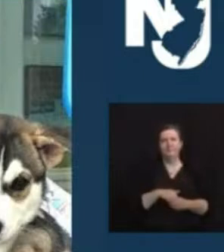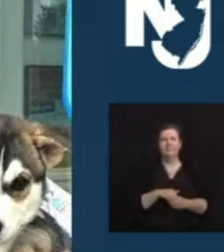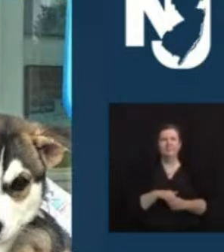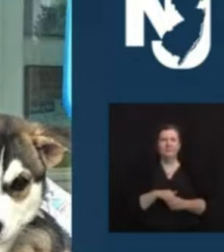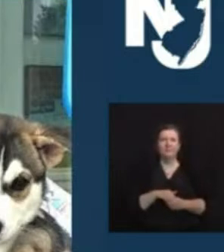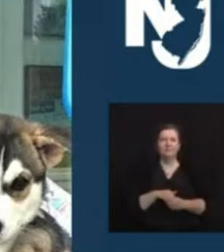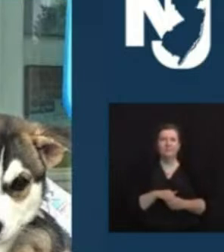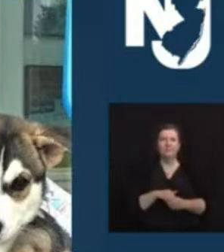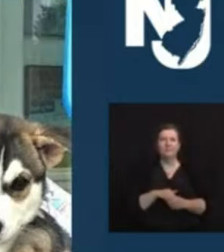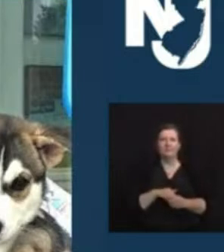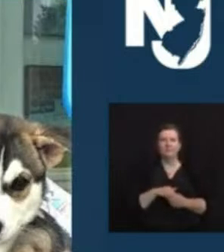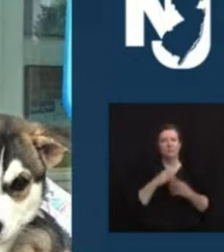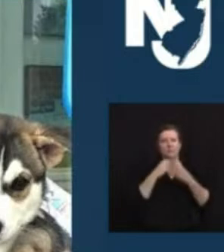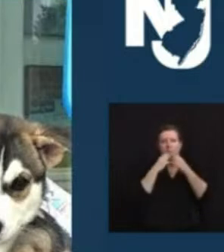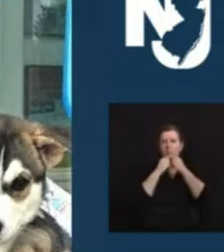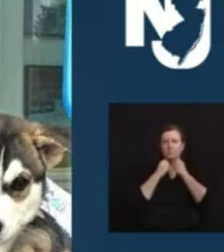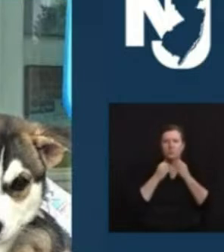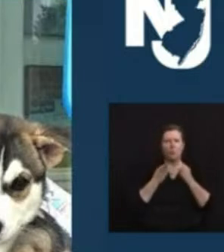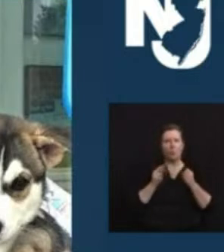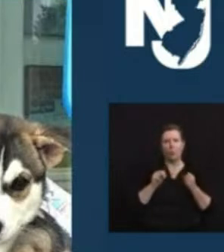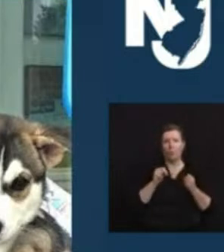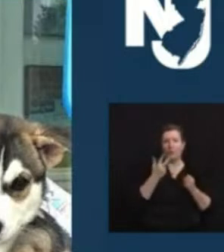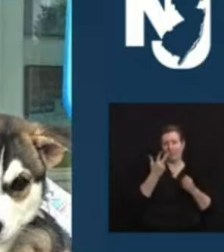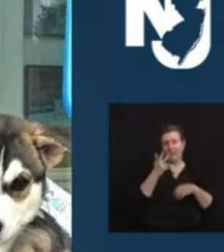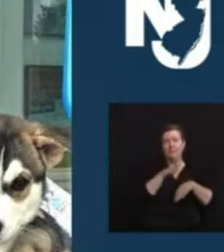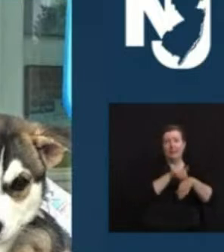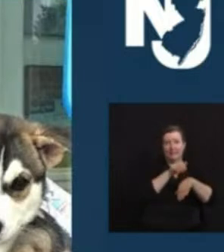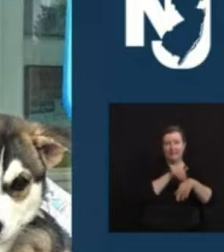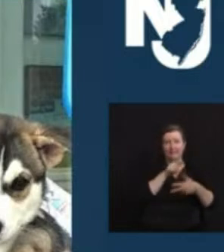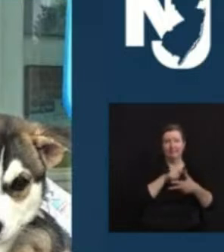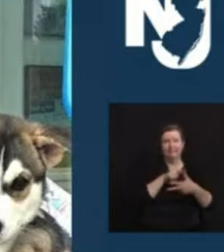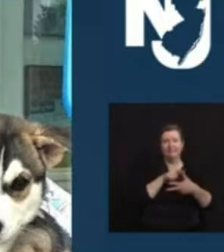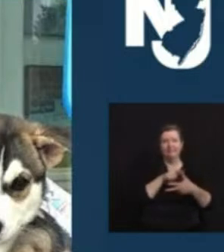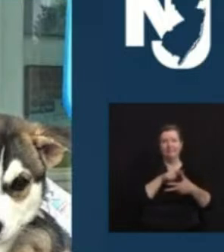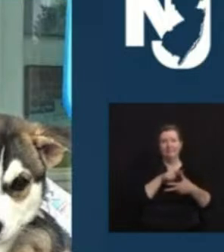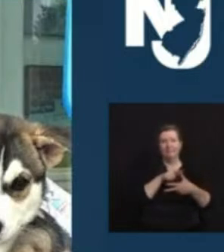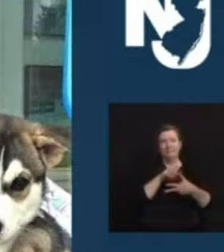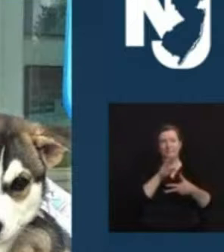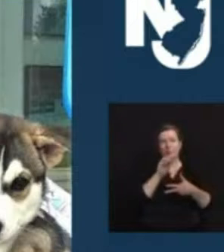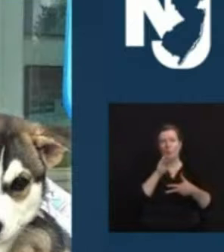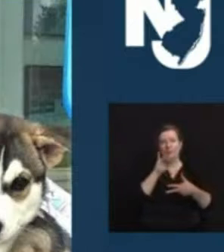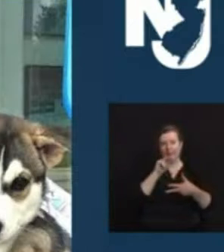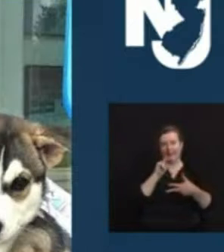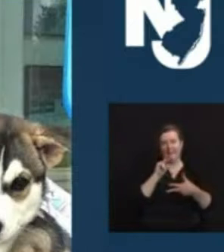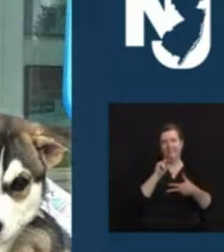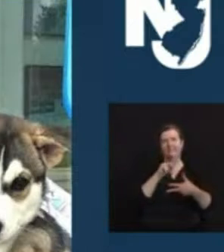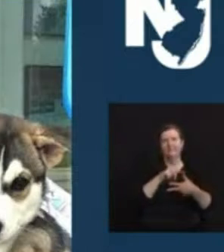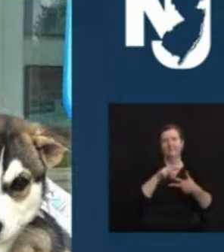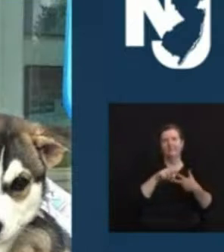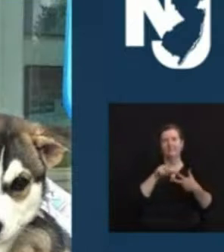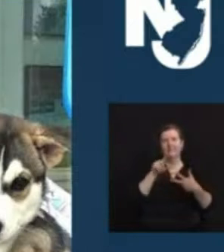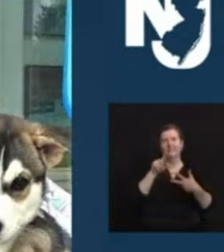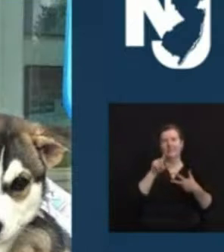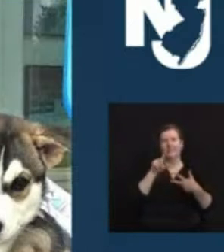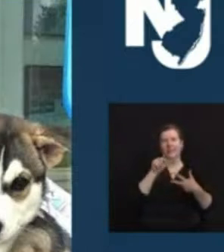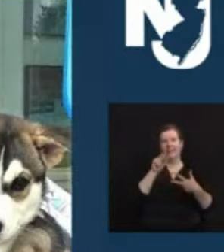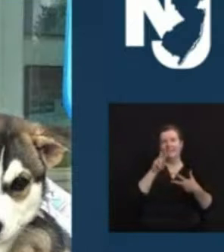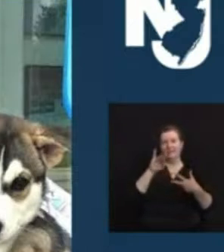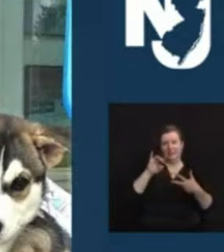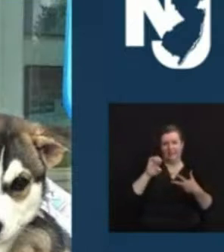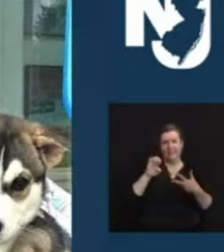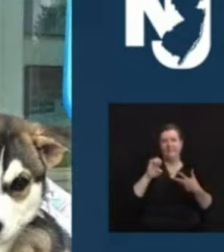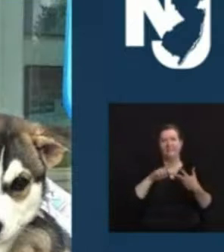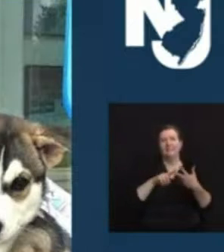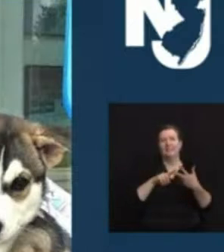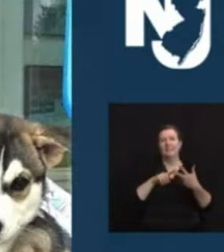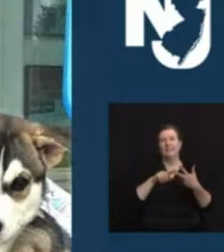adoring mother to her own 3 pets, Coben James, Livy, and Aussie. I do not know which one that one is in the picture.